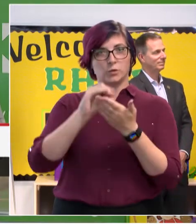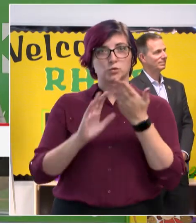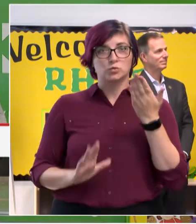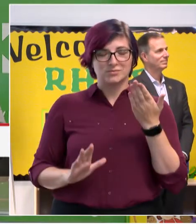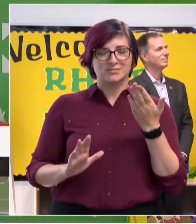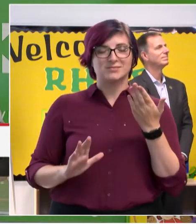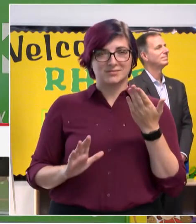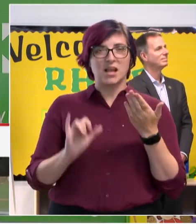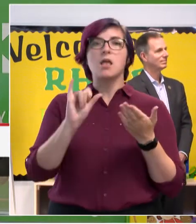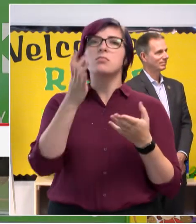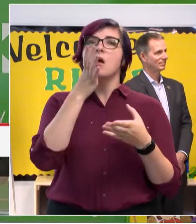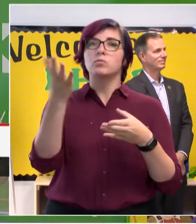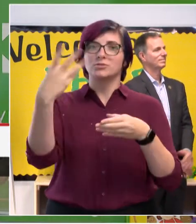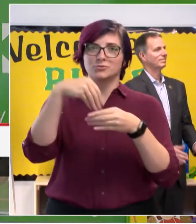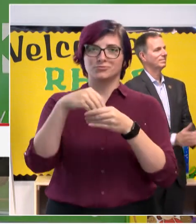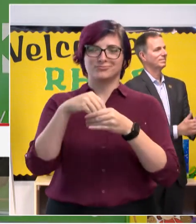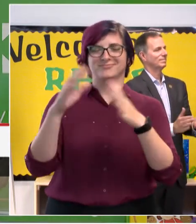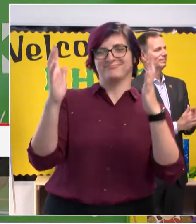will include,